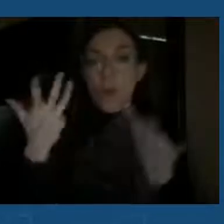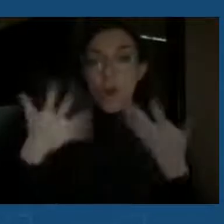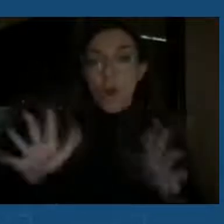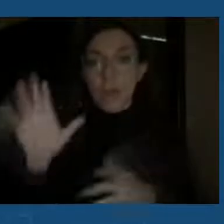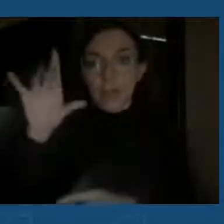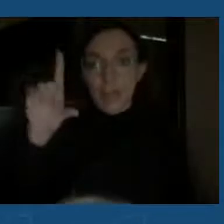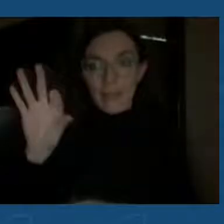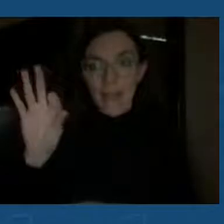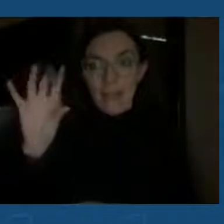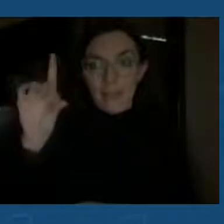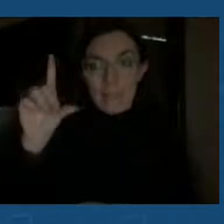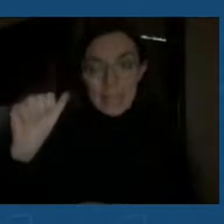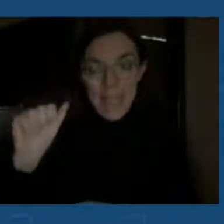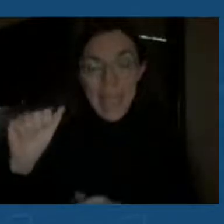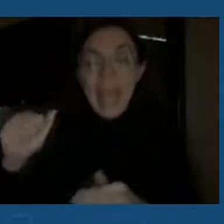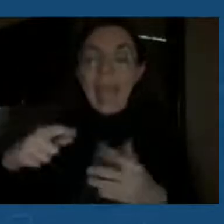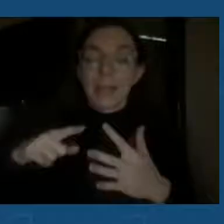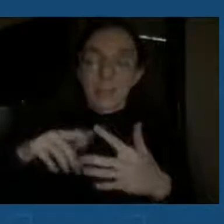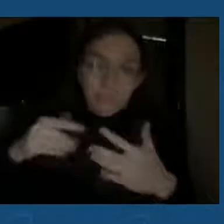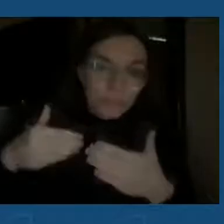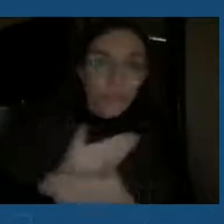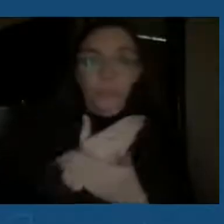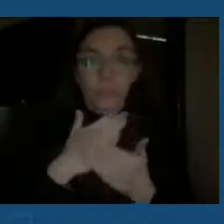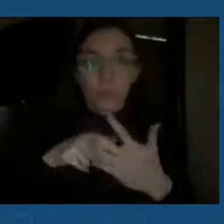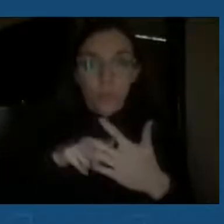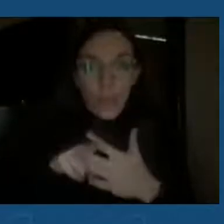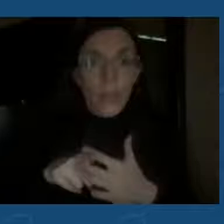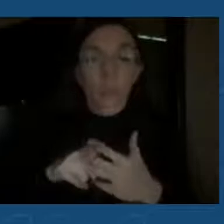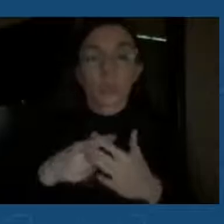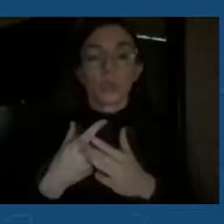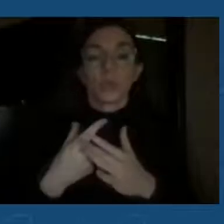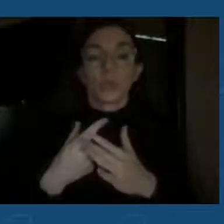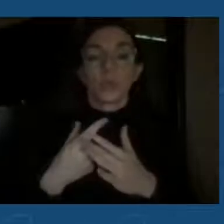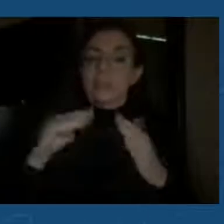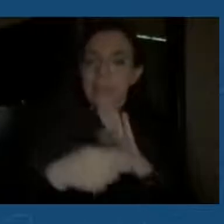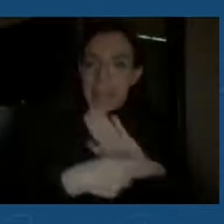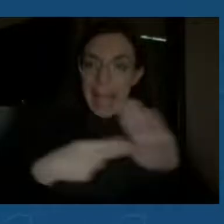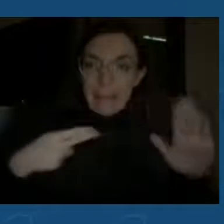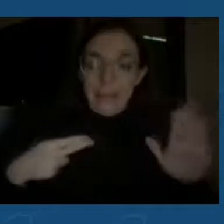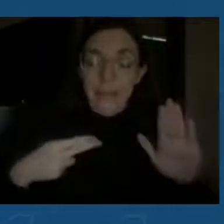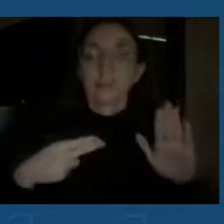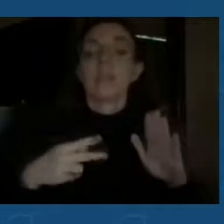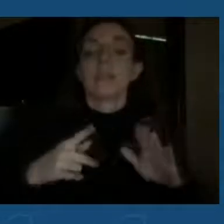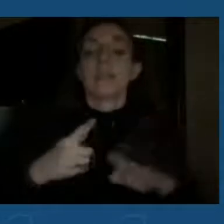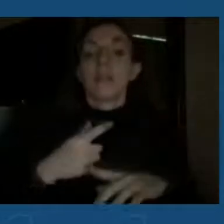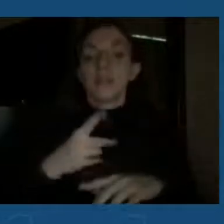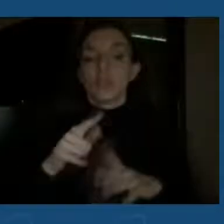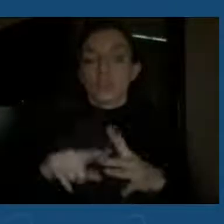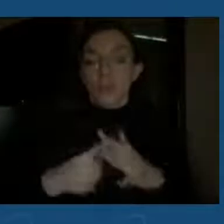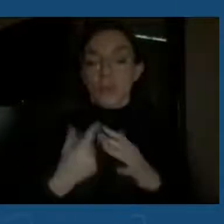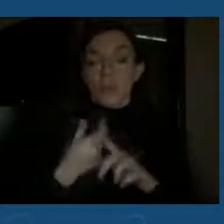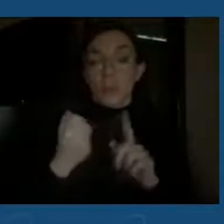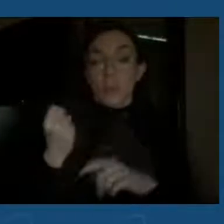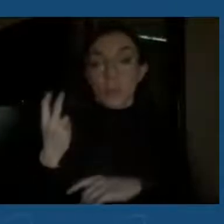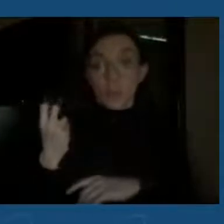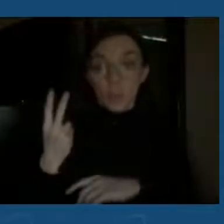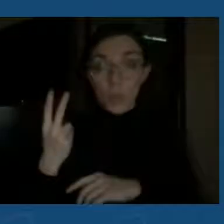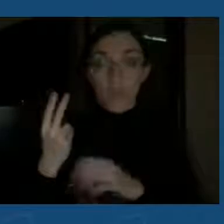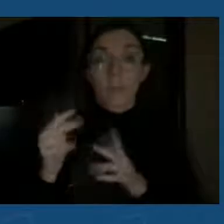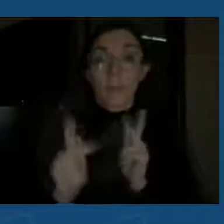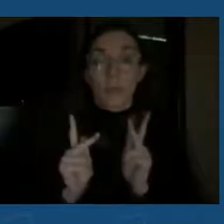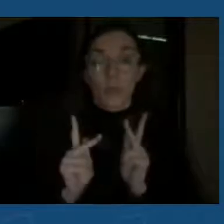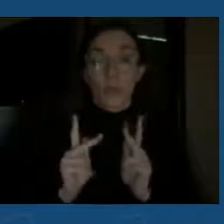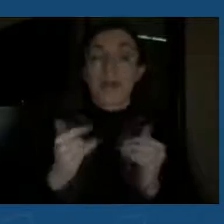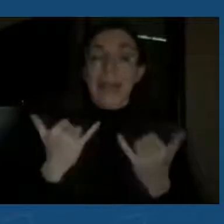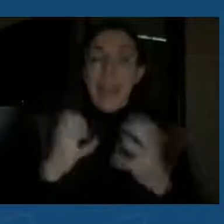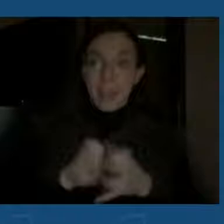breakthrough status. Quadrant has grown from 12 people a couple of years ago to now having over 400